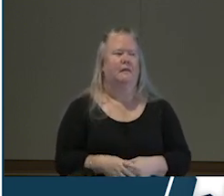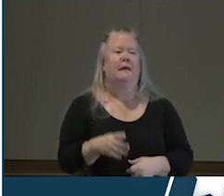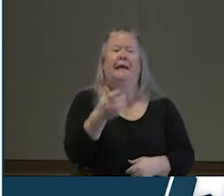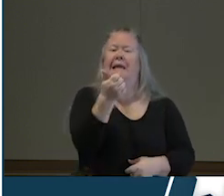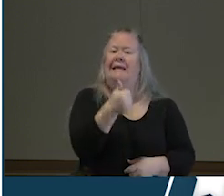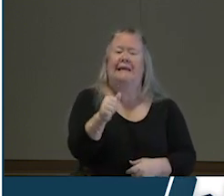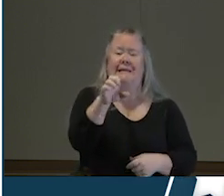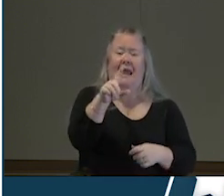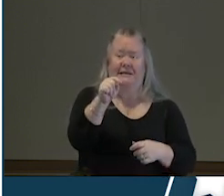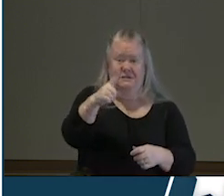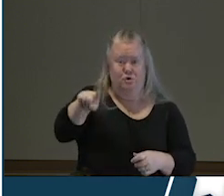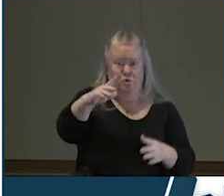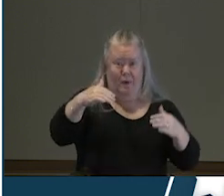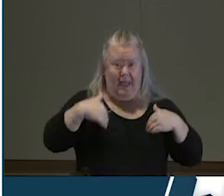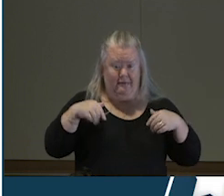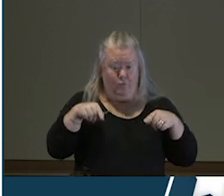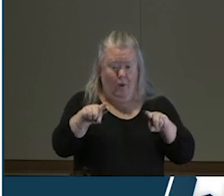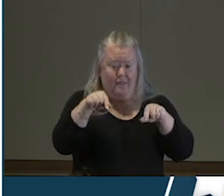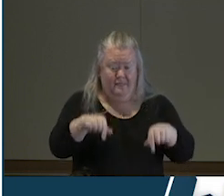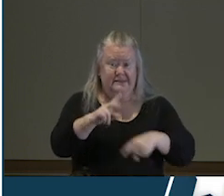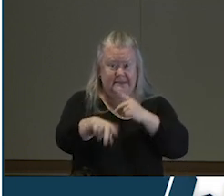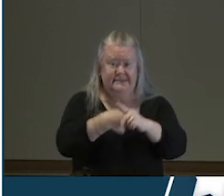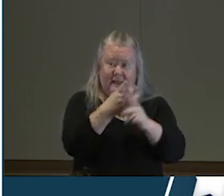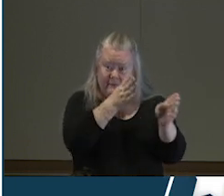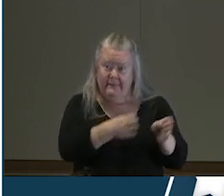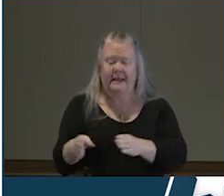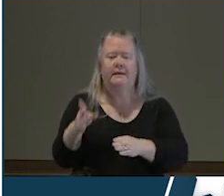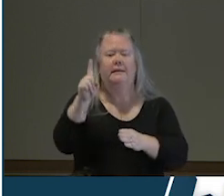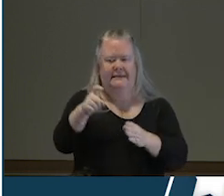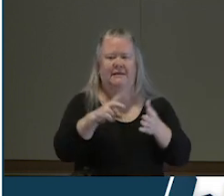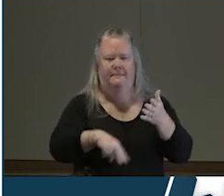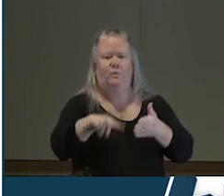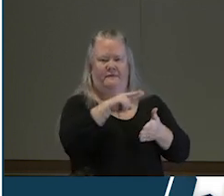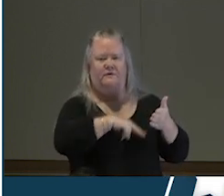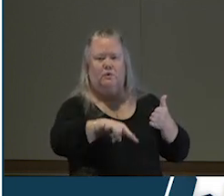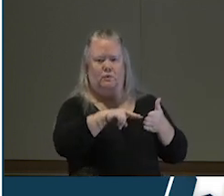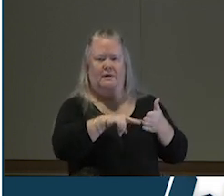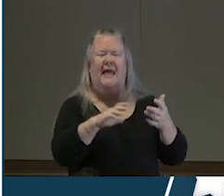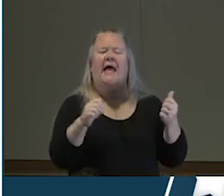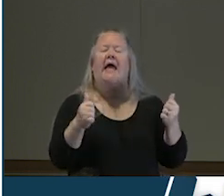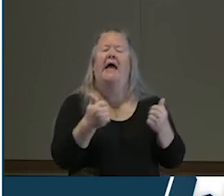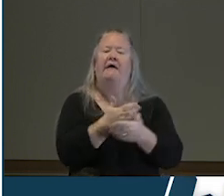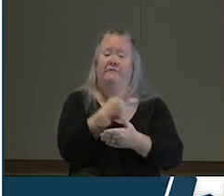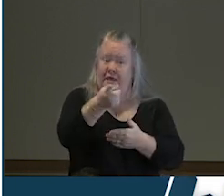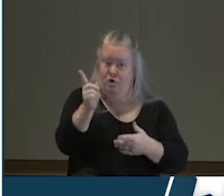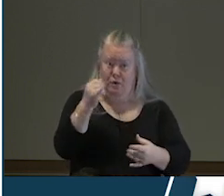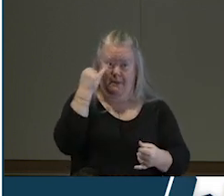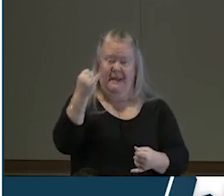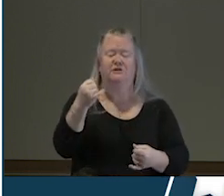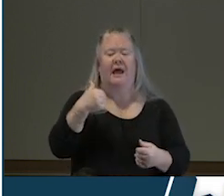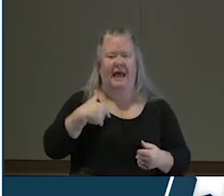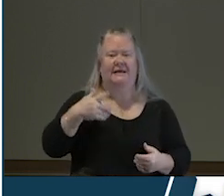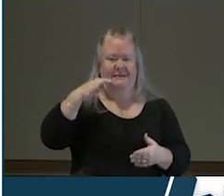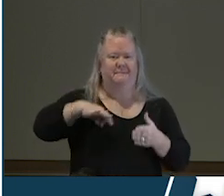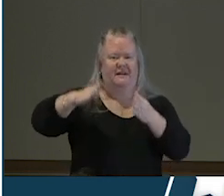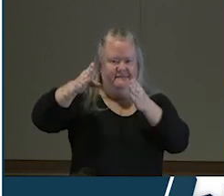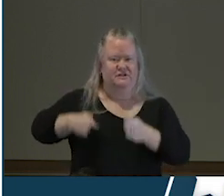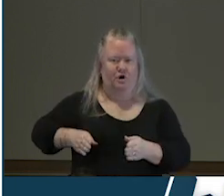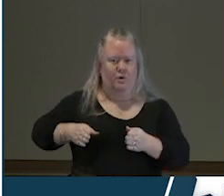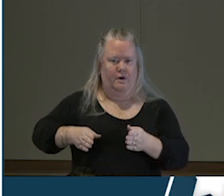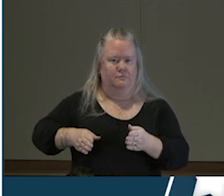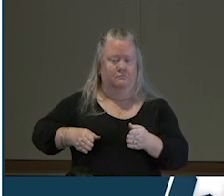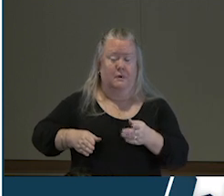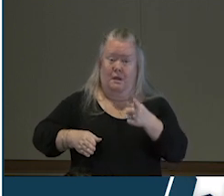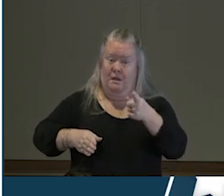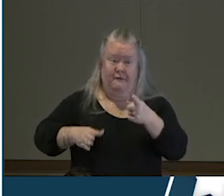assets you guys have when we do this type of planning need to be reviewed. Everything you can imagine has a beneficiary arrangement. If